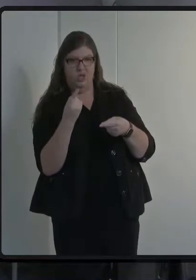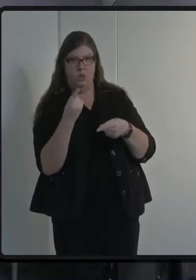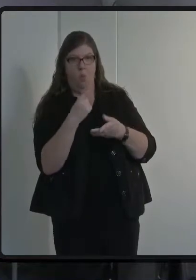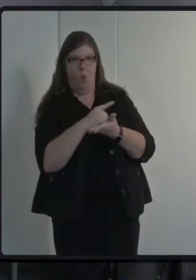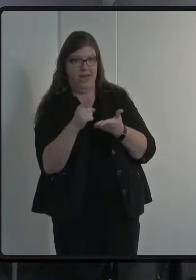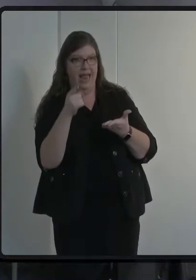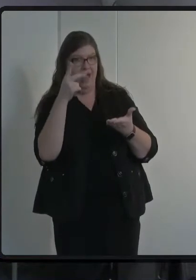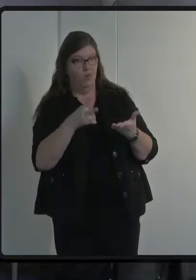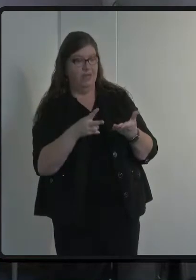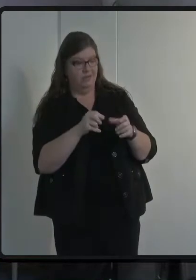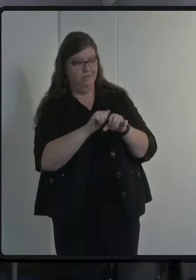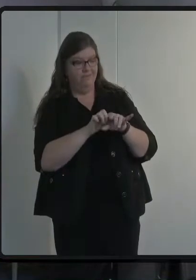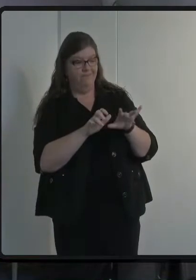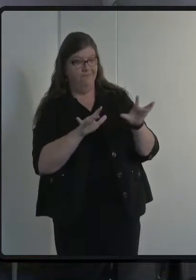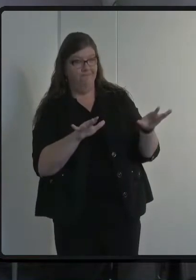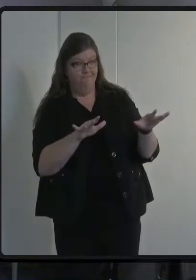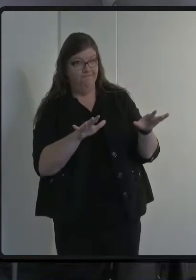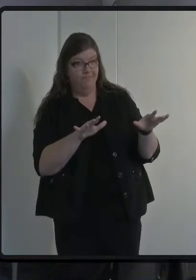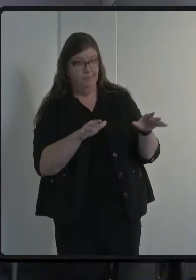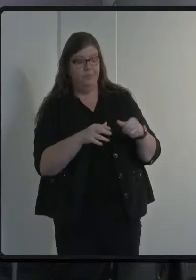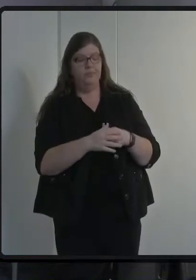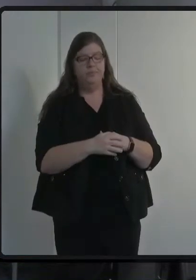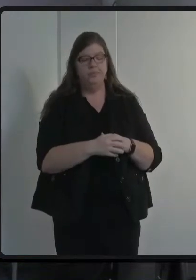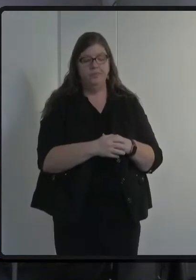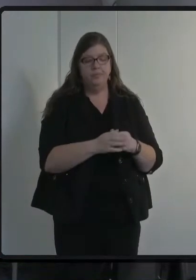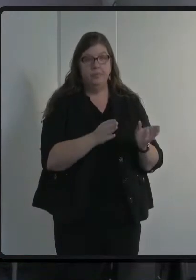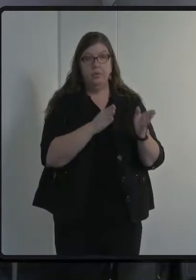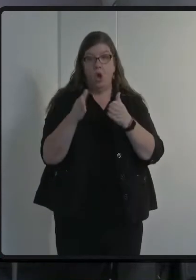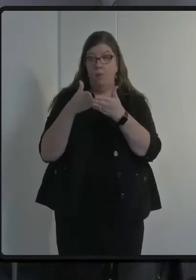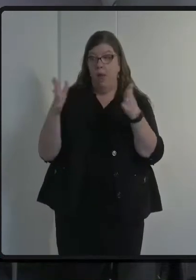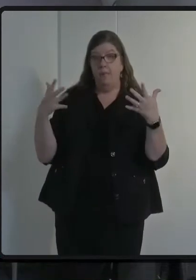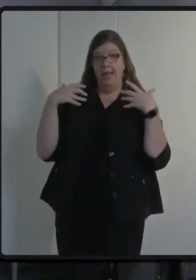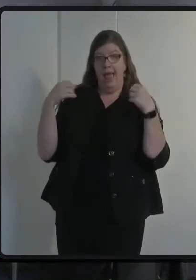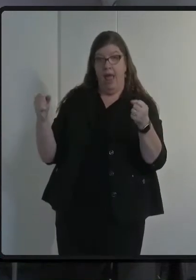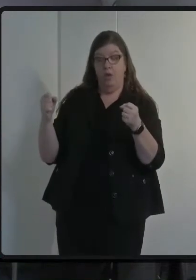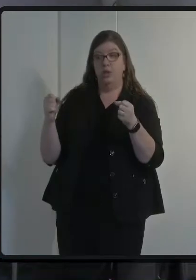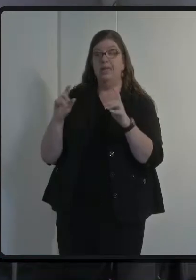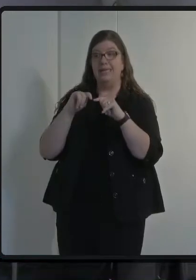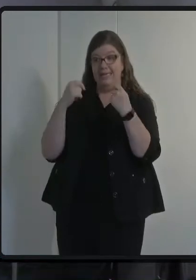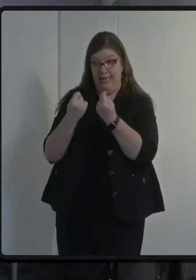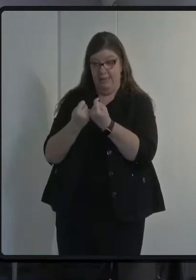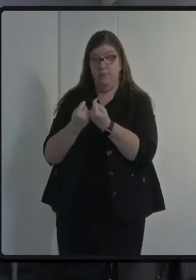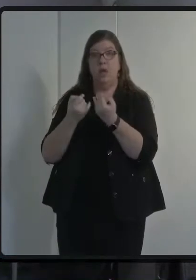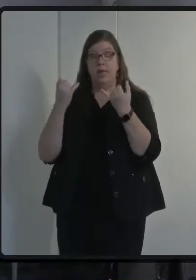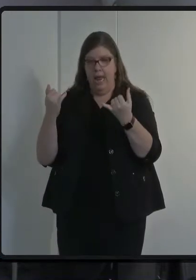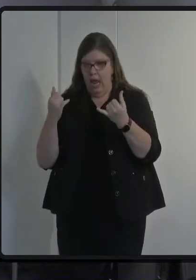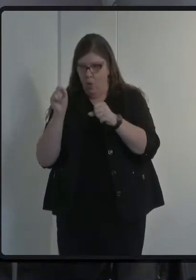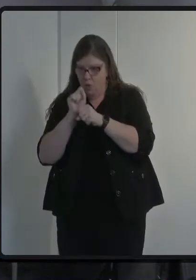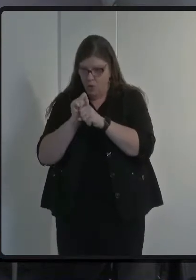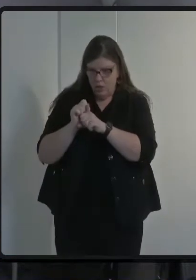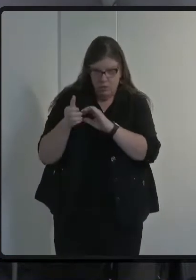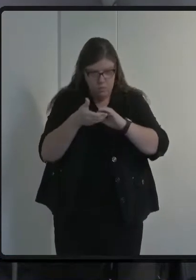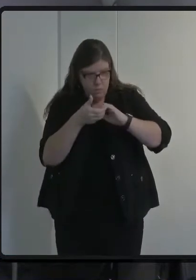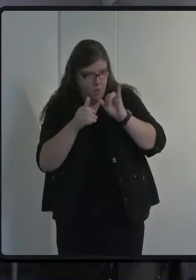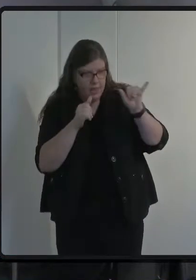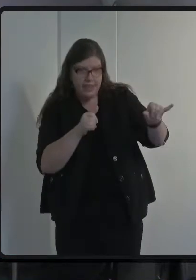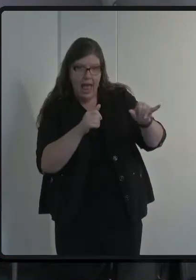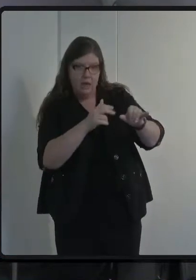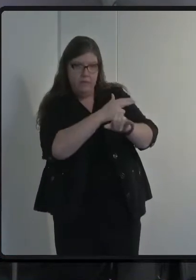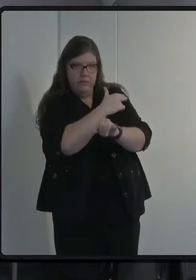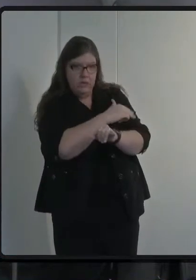weeks. Our public health, medical operations, and disease control teams are collaborating with the facility